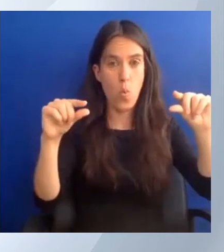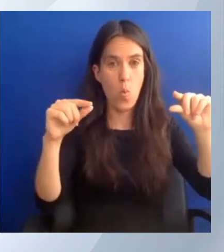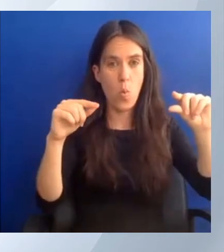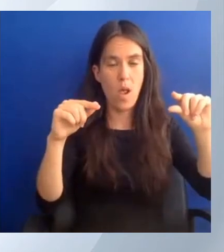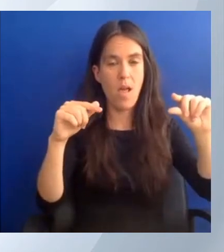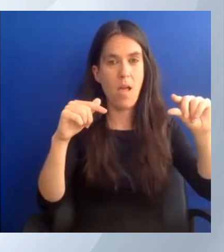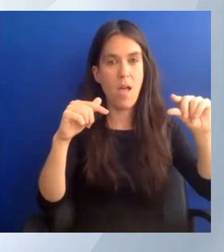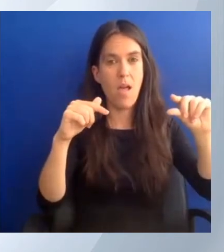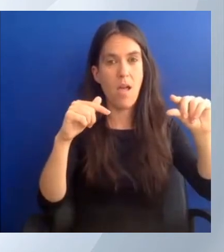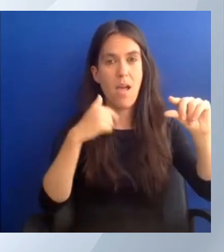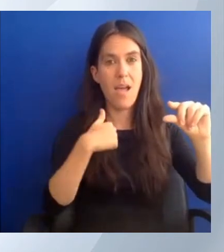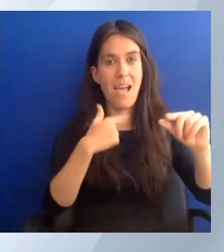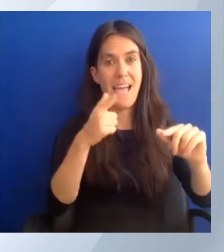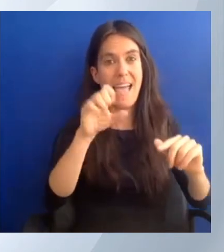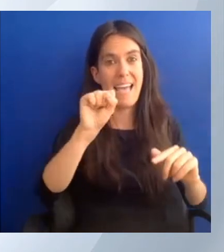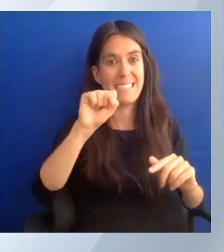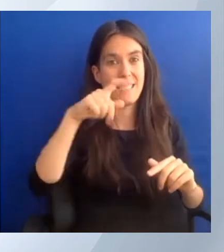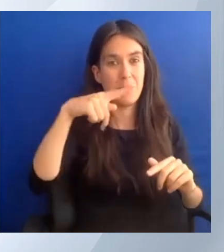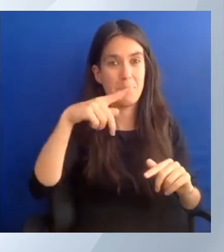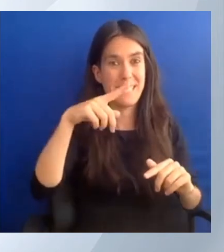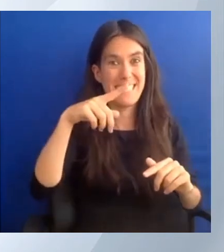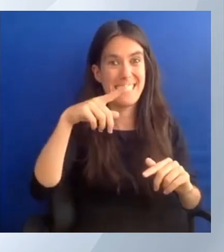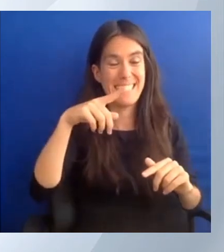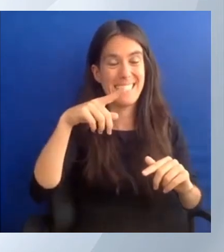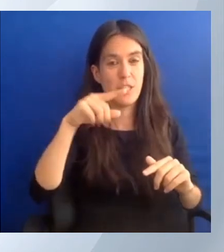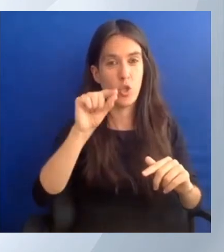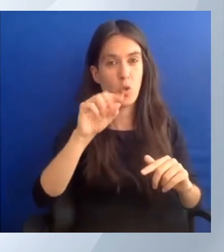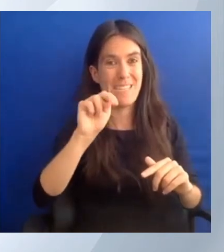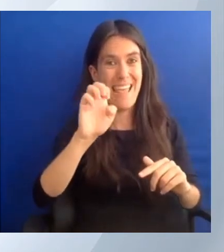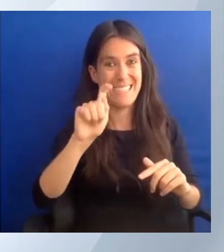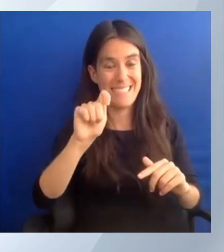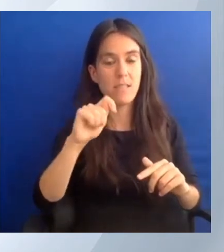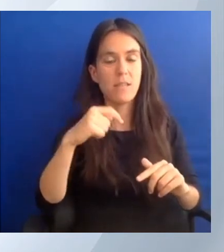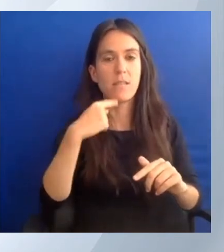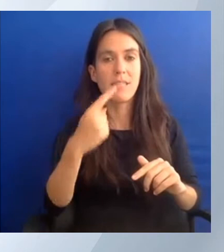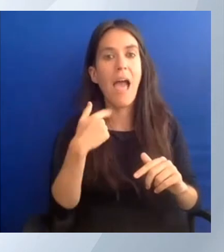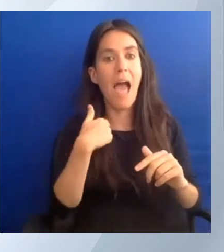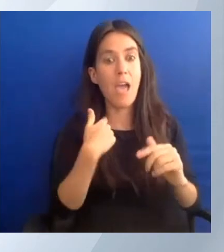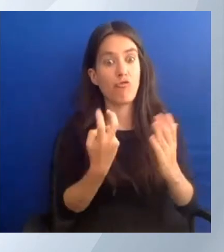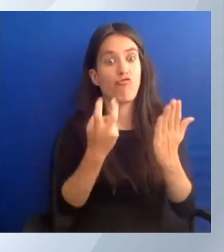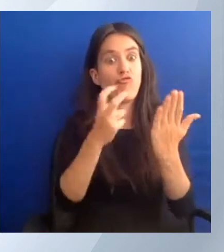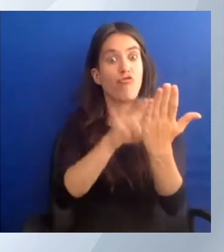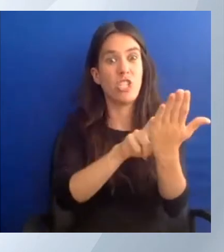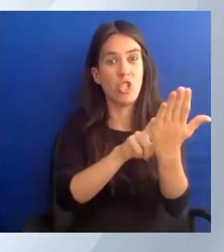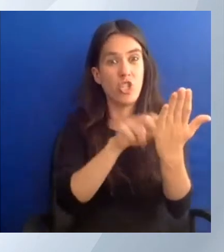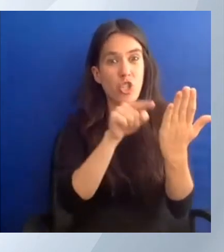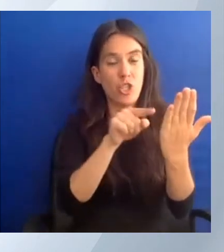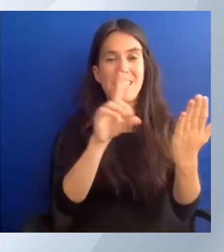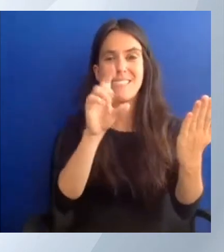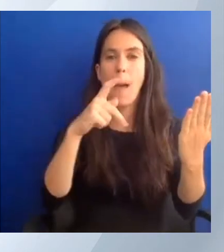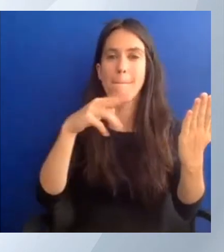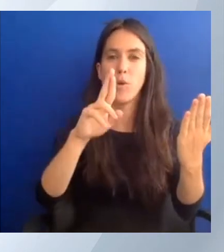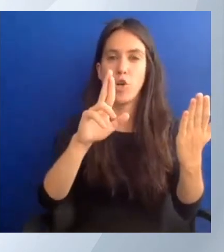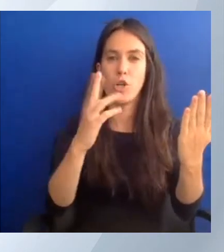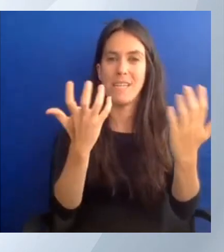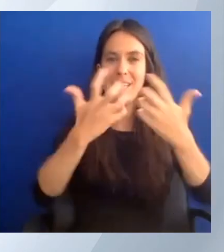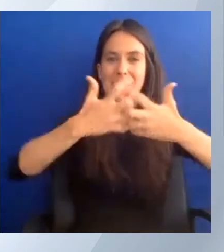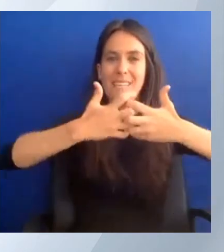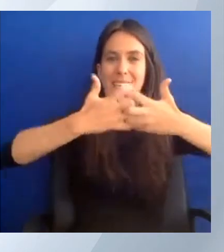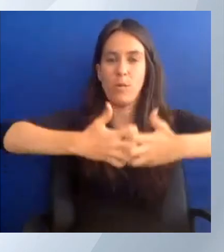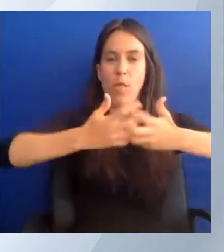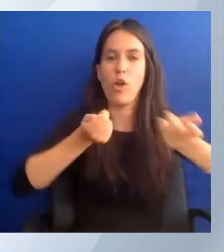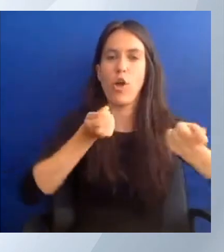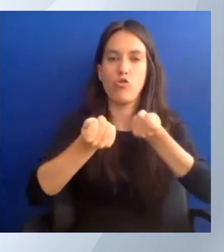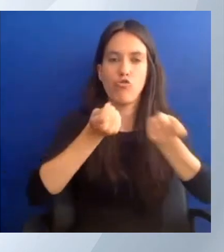my ASP.NET Core runtime is that I'm registering the Dapr integration with controllers at